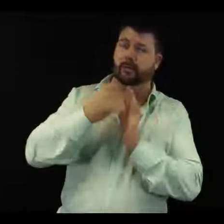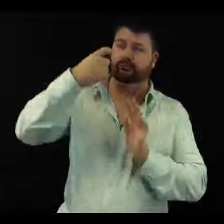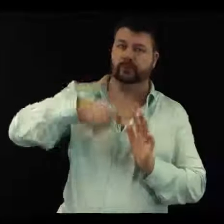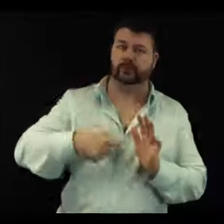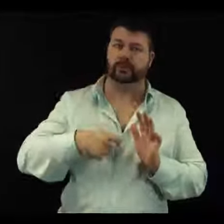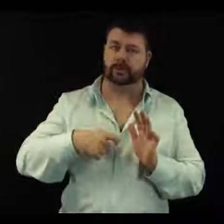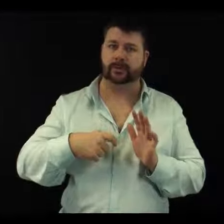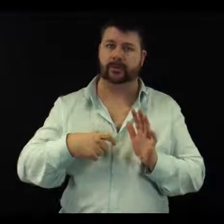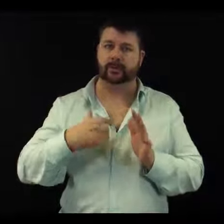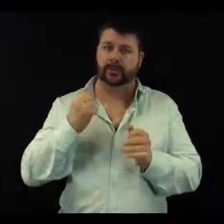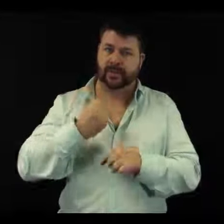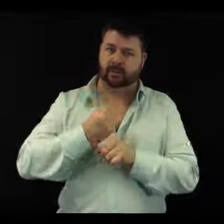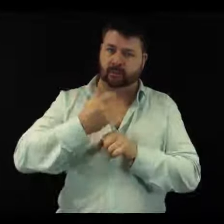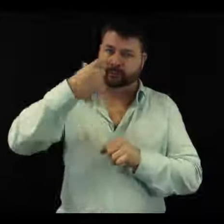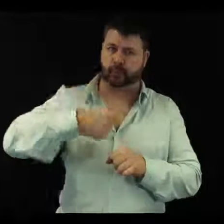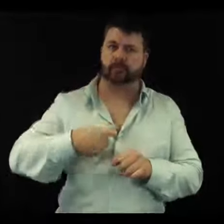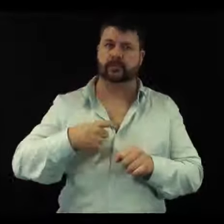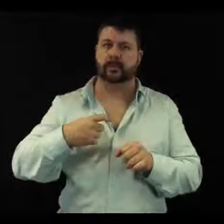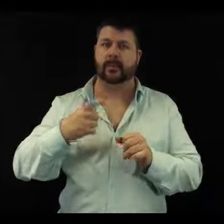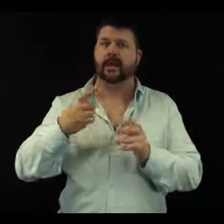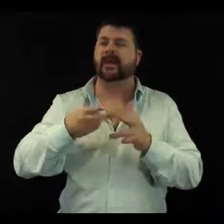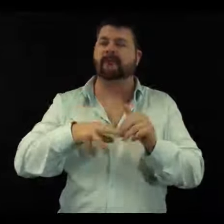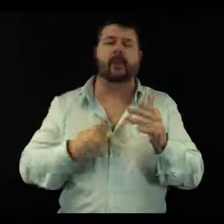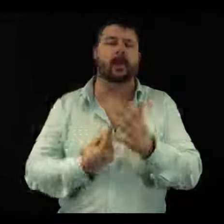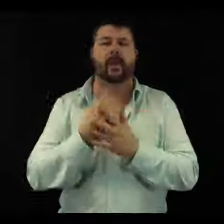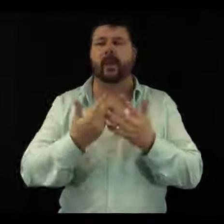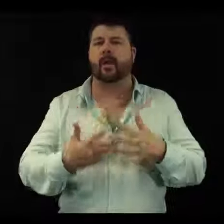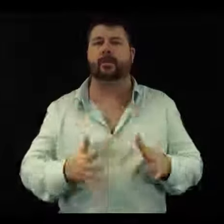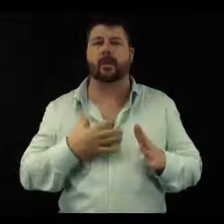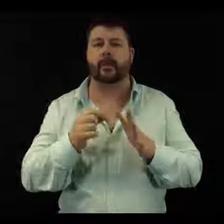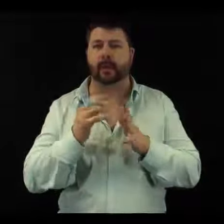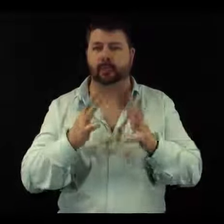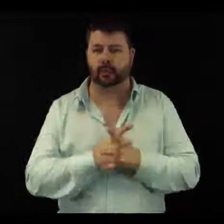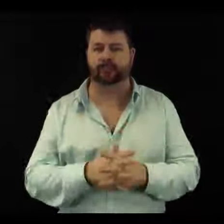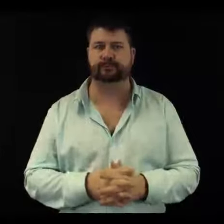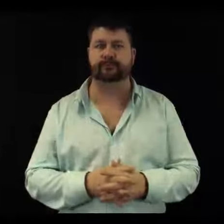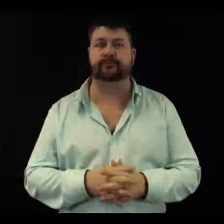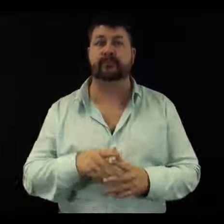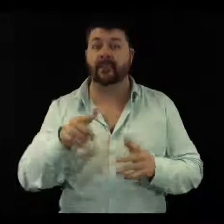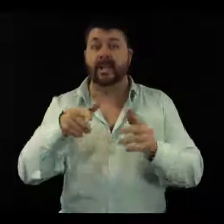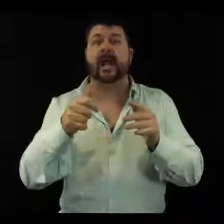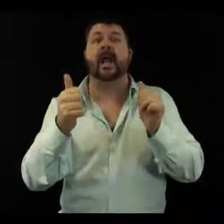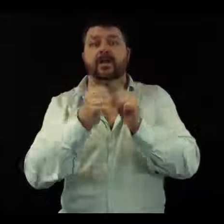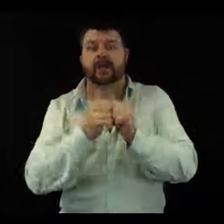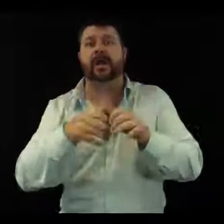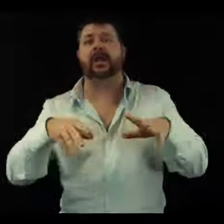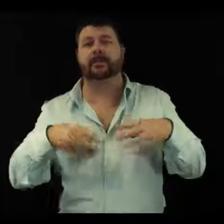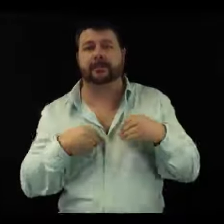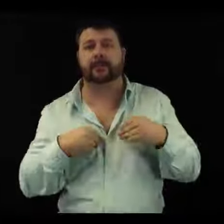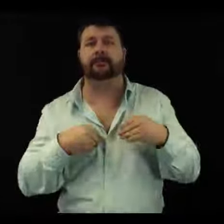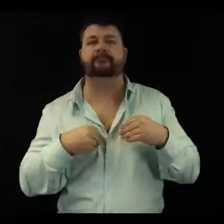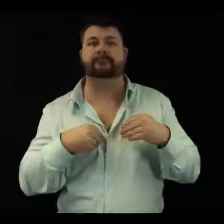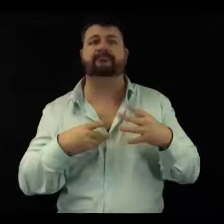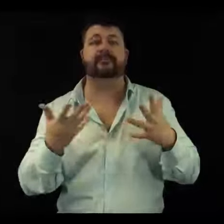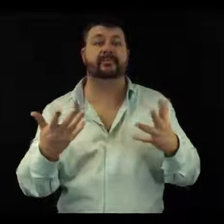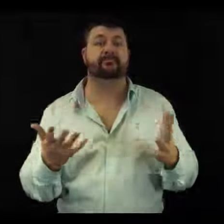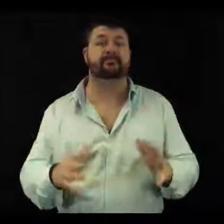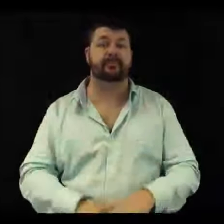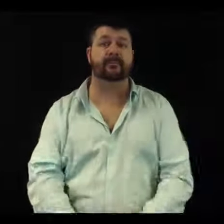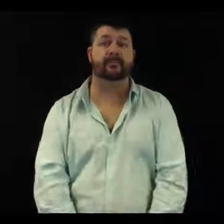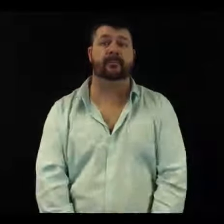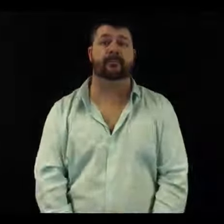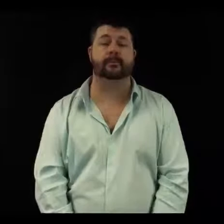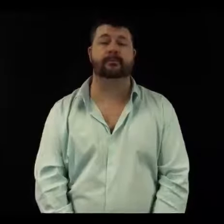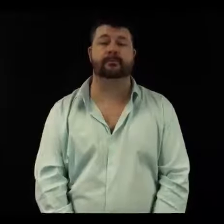this if you ever forget your password to verify who you are. Tap Next, then you'll need to read and agree to the terms of